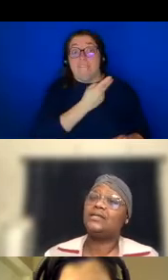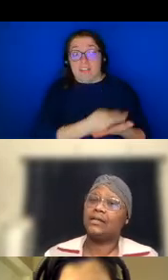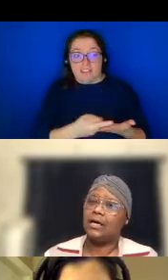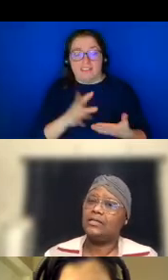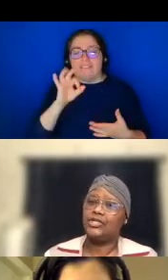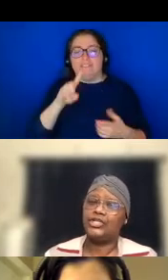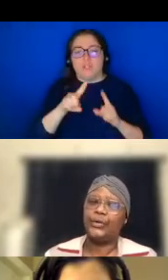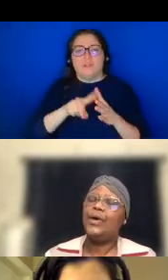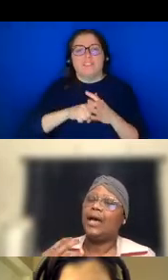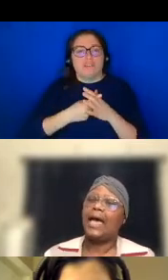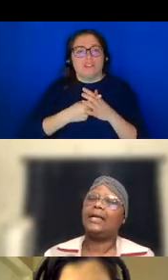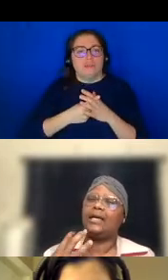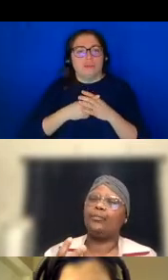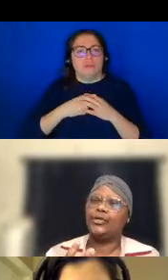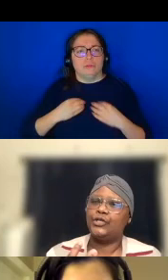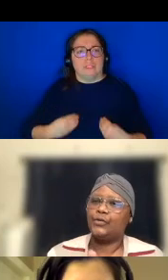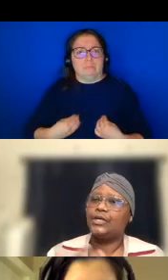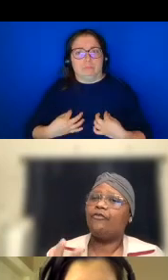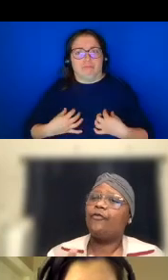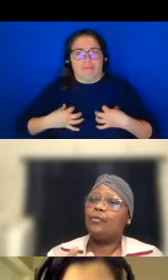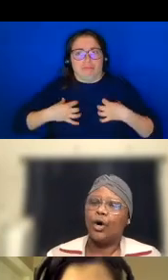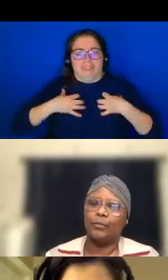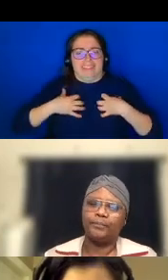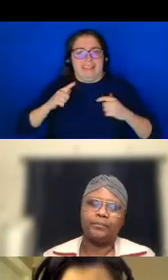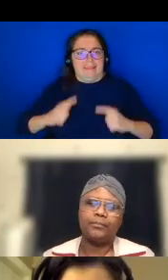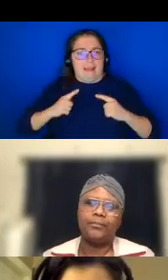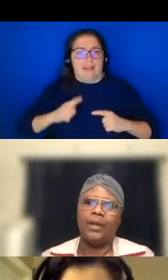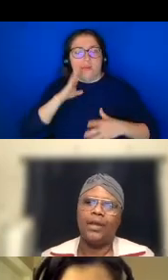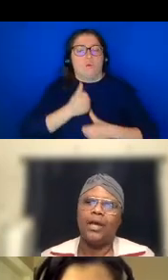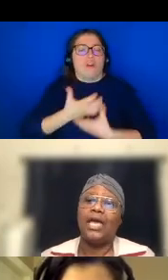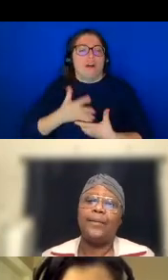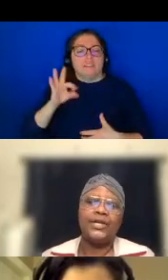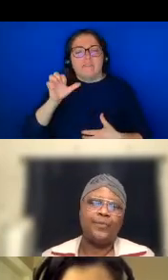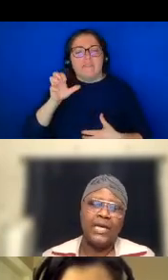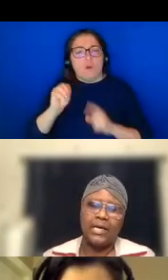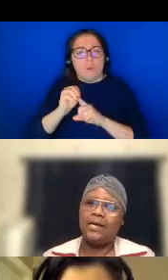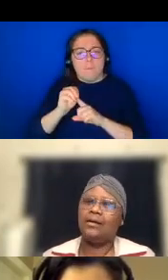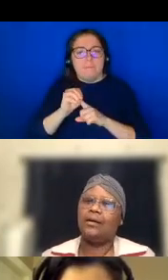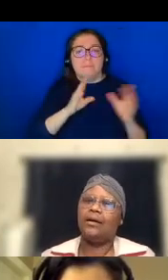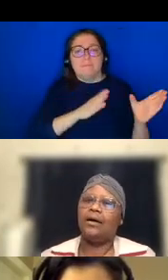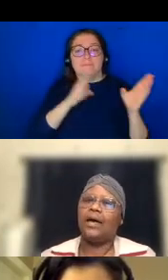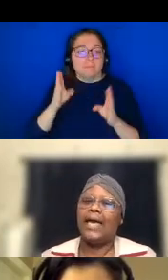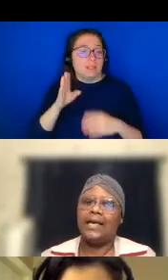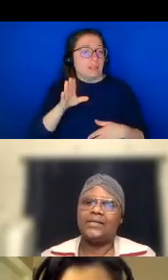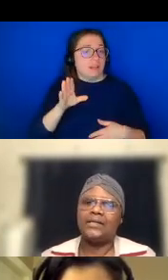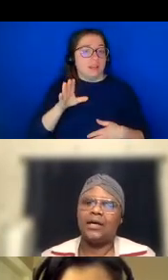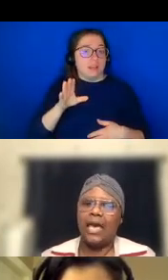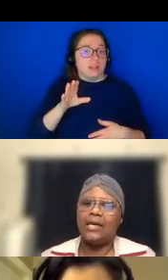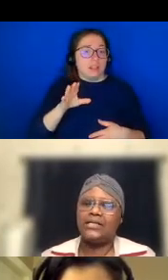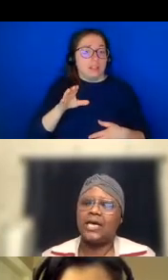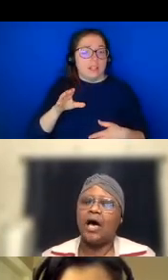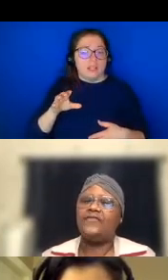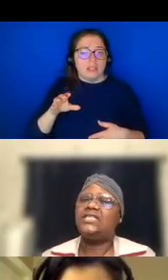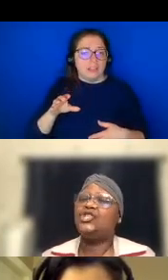into the lung tissue and it can produce a foam cone. Image B is a